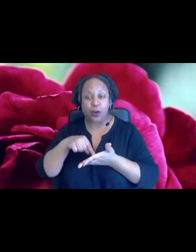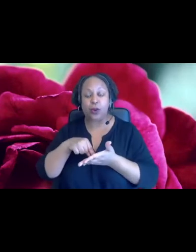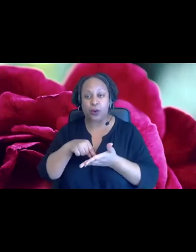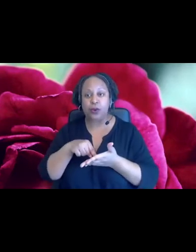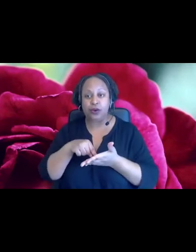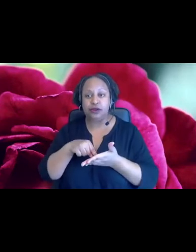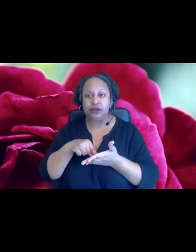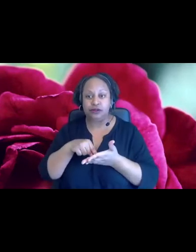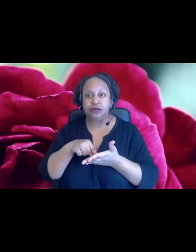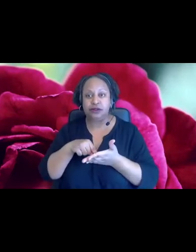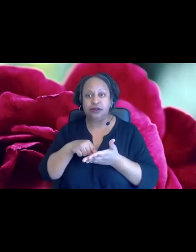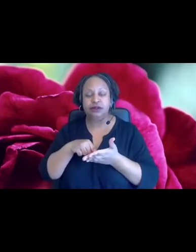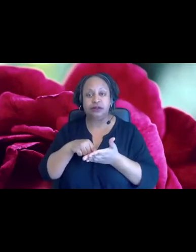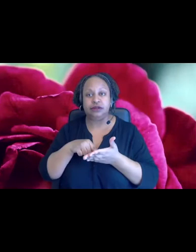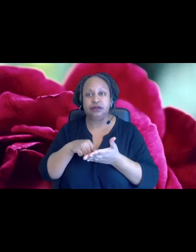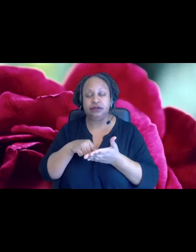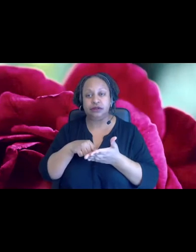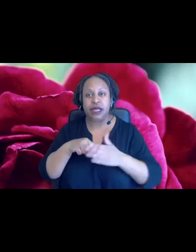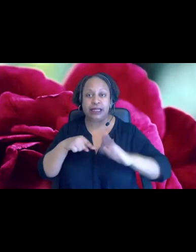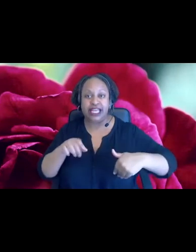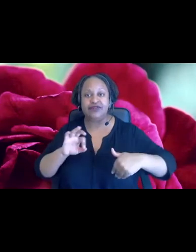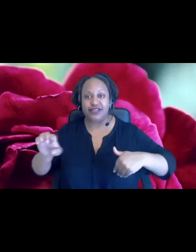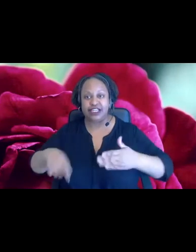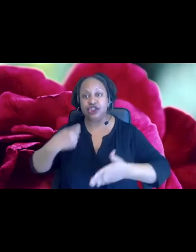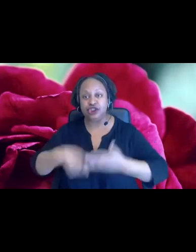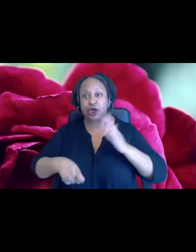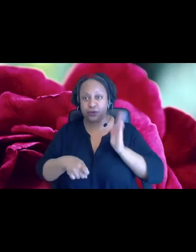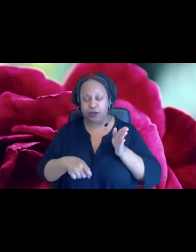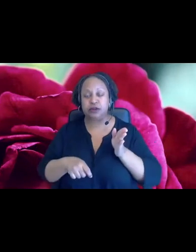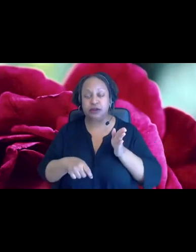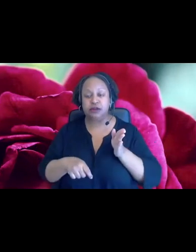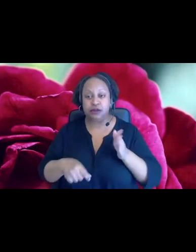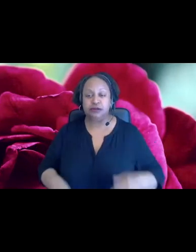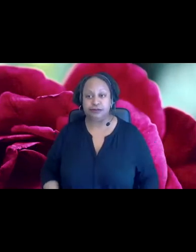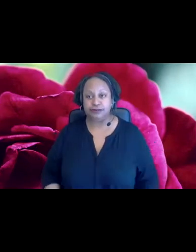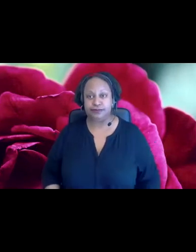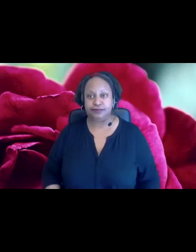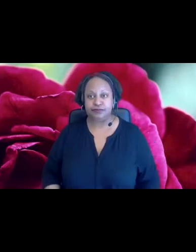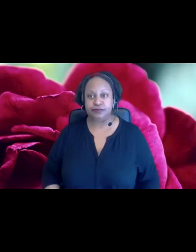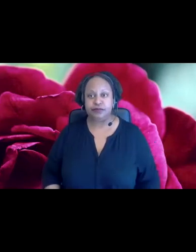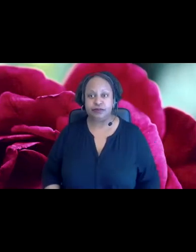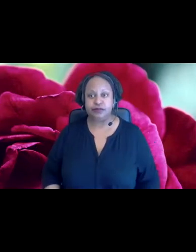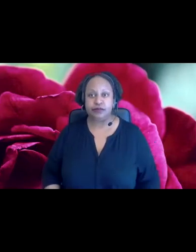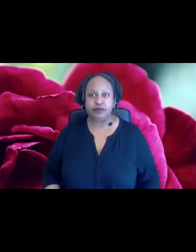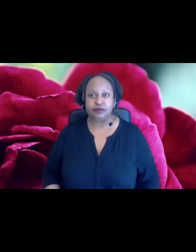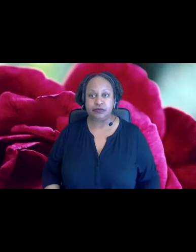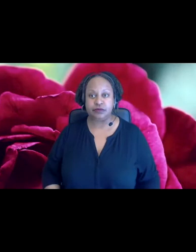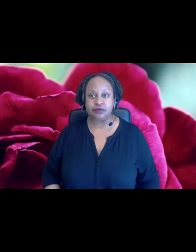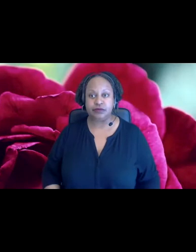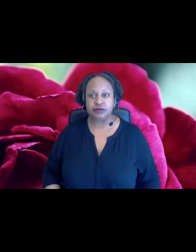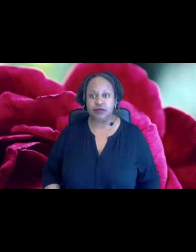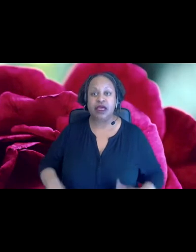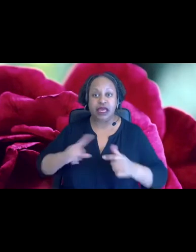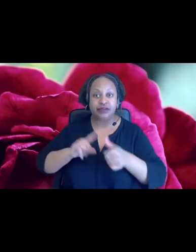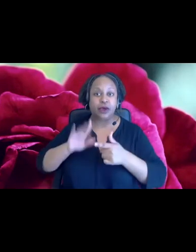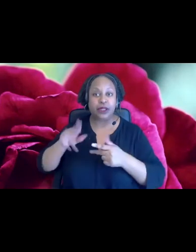a late filing penalty, and that increases by an additional